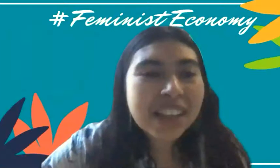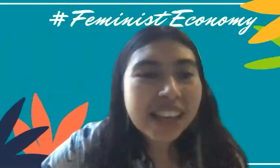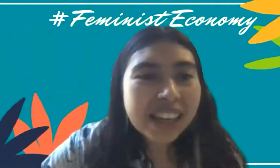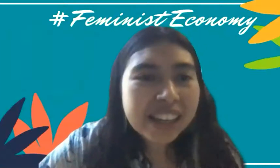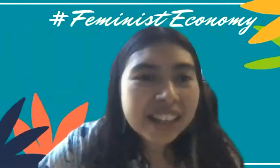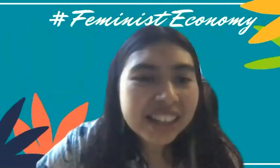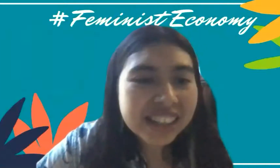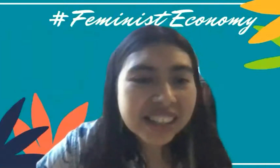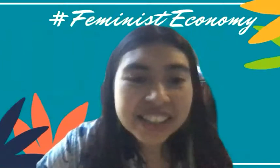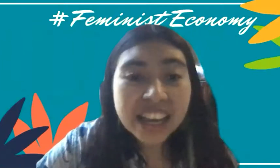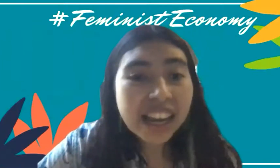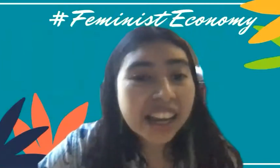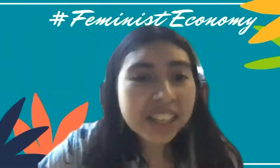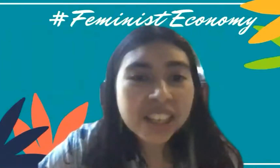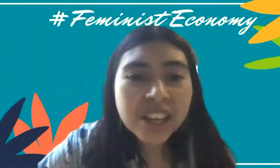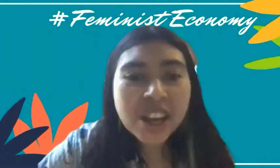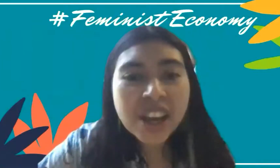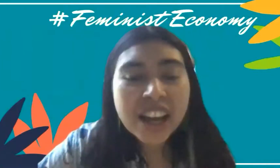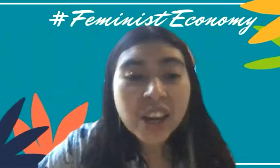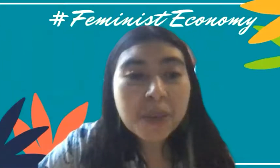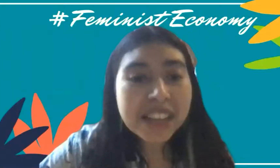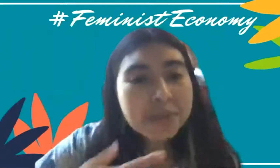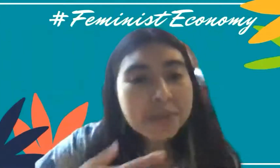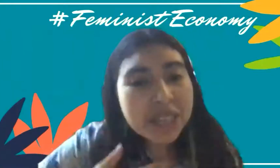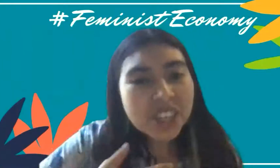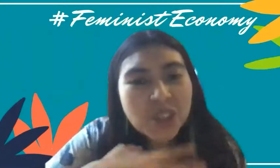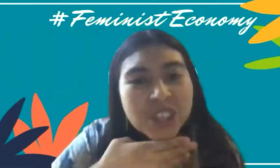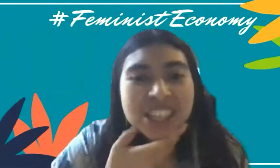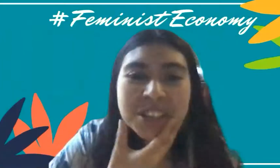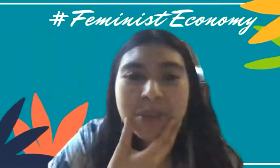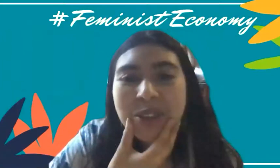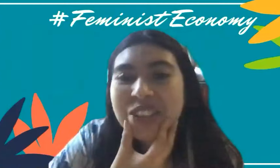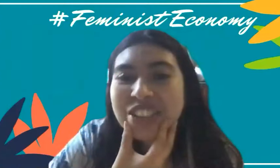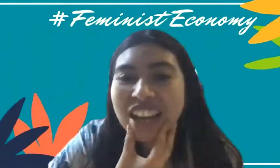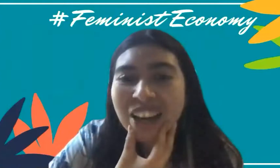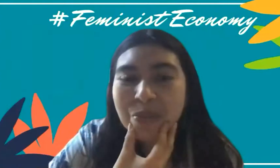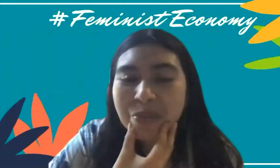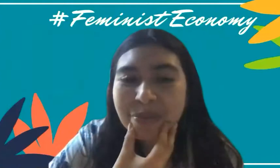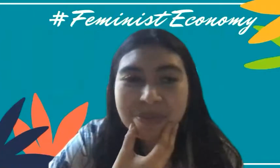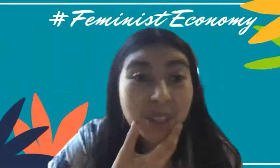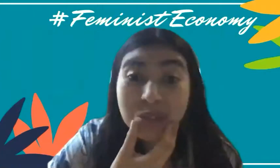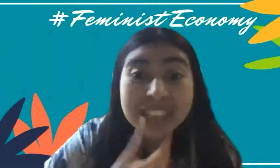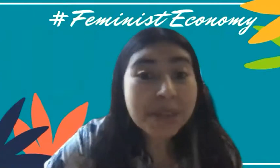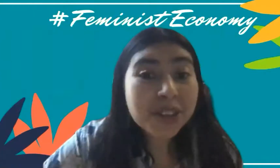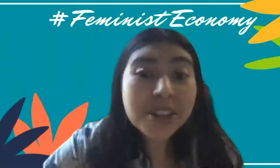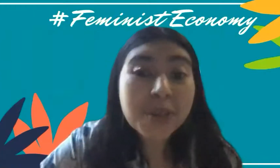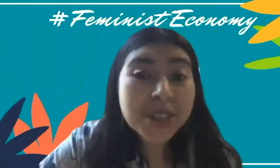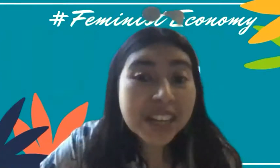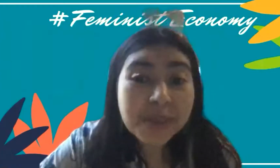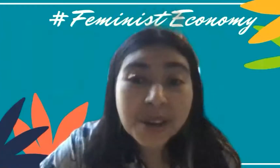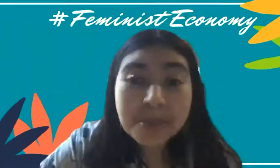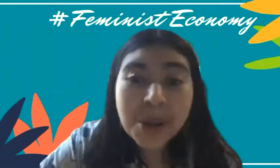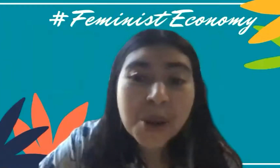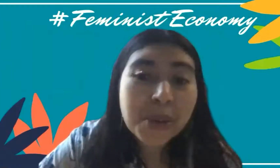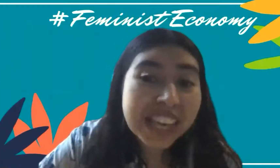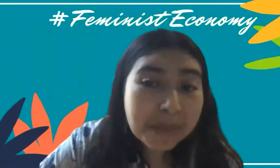And yeah, I hope, like me, you're here because, really the majority of us are